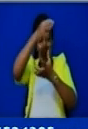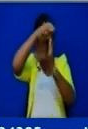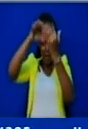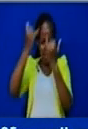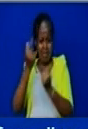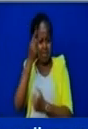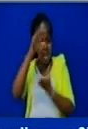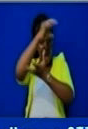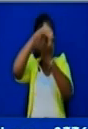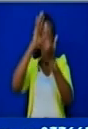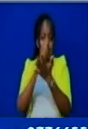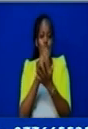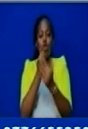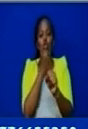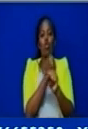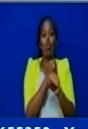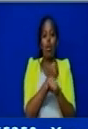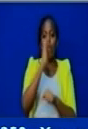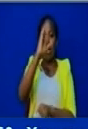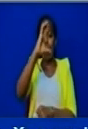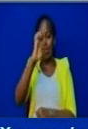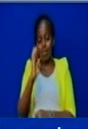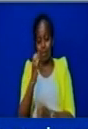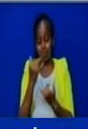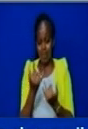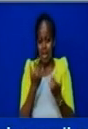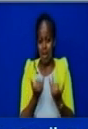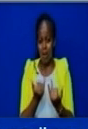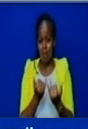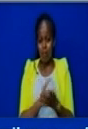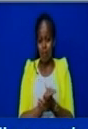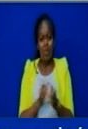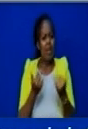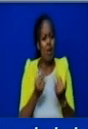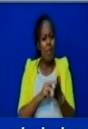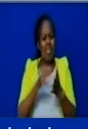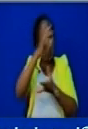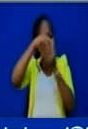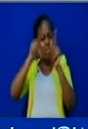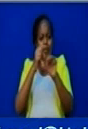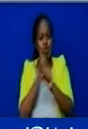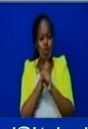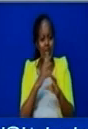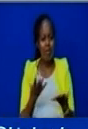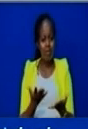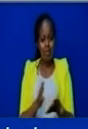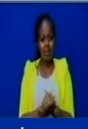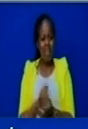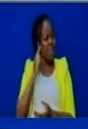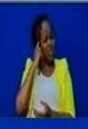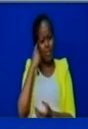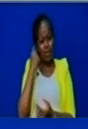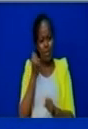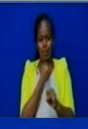solid ice. We Okay. can call it solid ice now. Uh-huh. And then from the Clouds are solid. yes, Okay. yes. We think